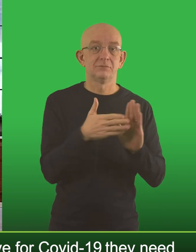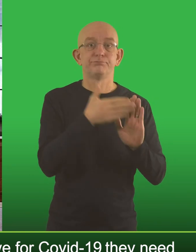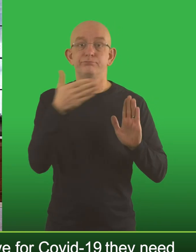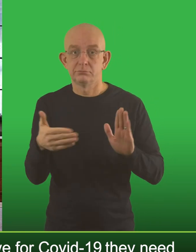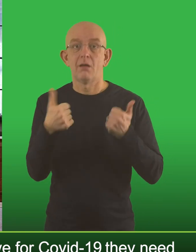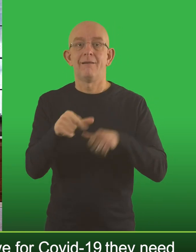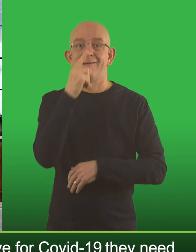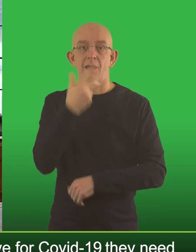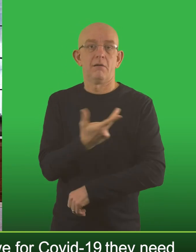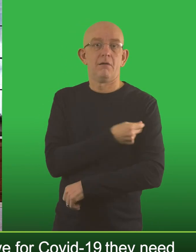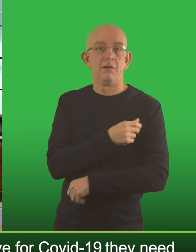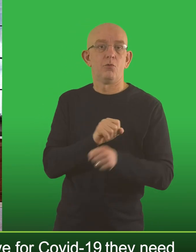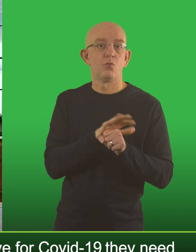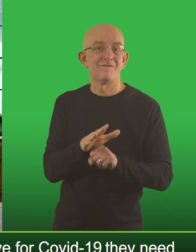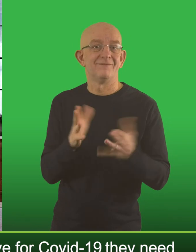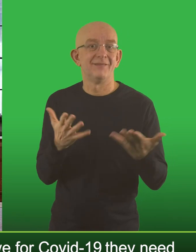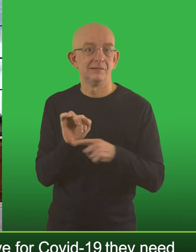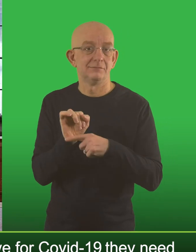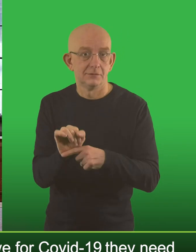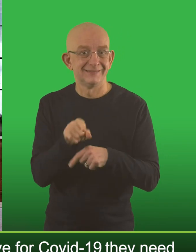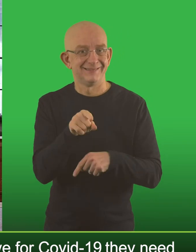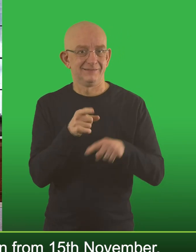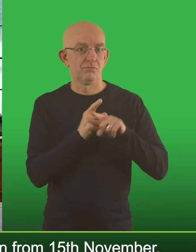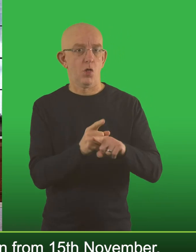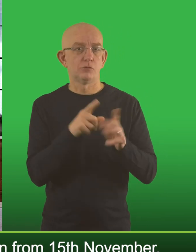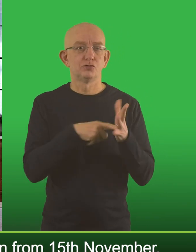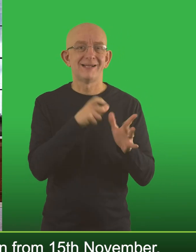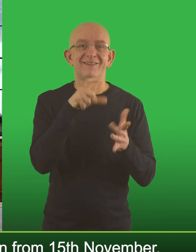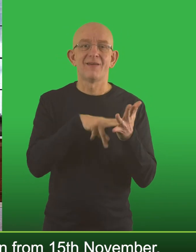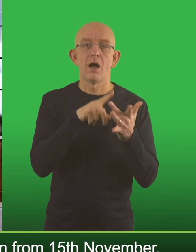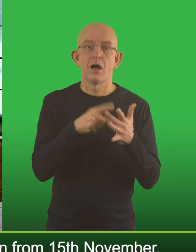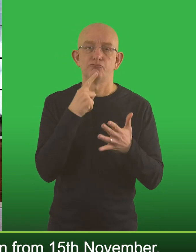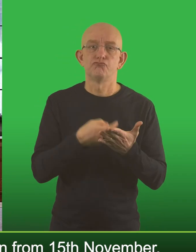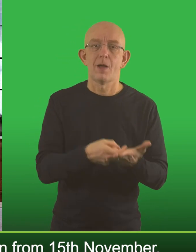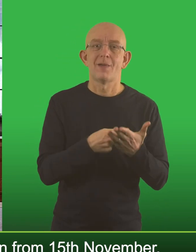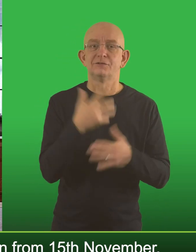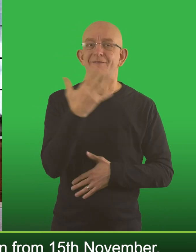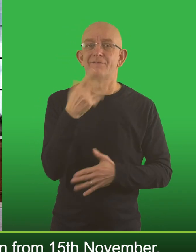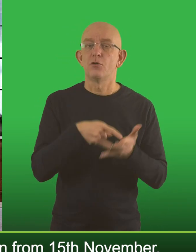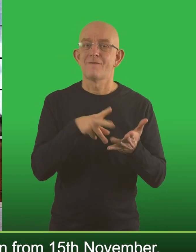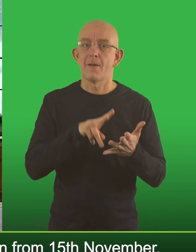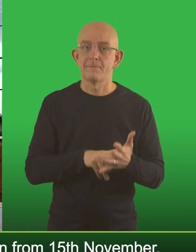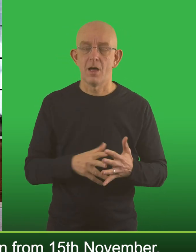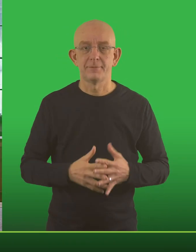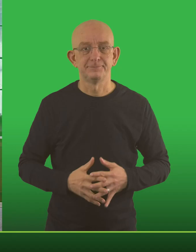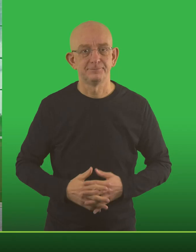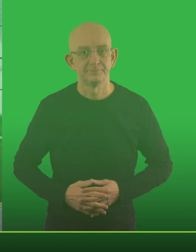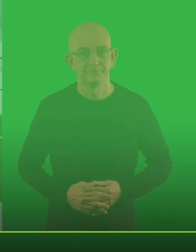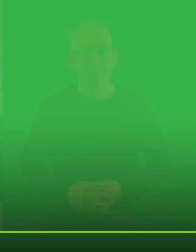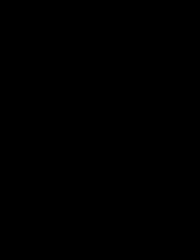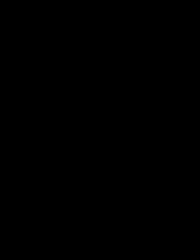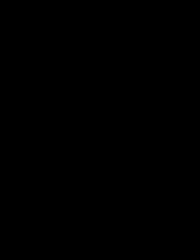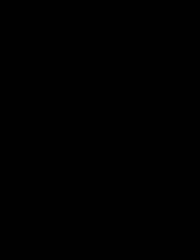wait 12 weeks before they can have a COVID-19 vaccination, and that's on account of the JCVI recommendation from 15th of November.